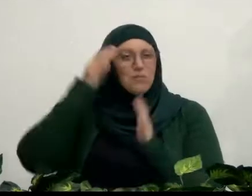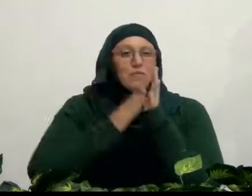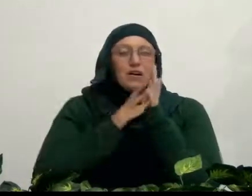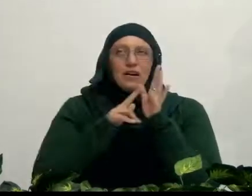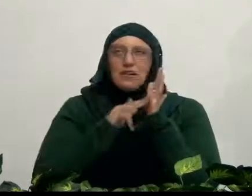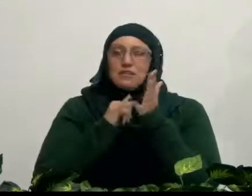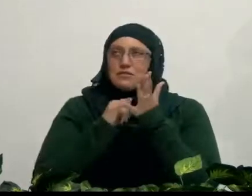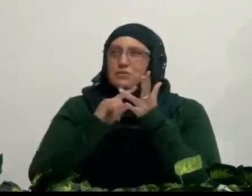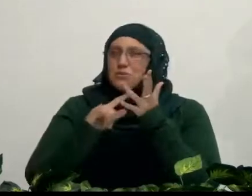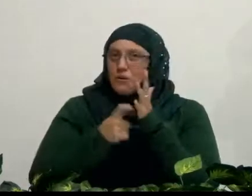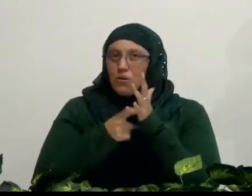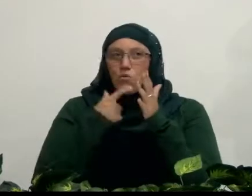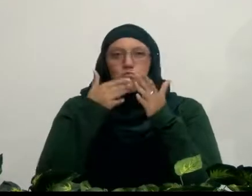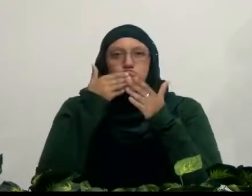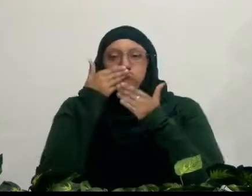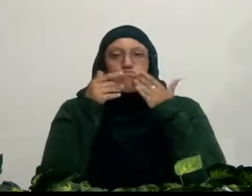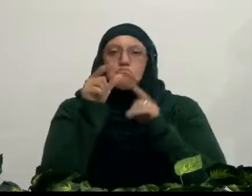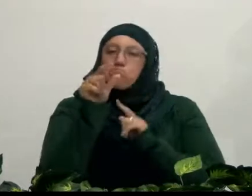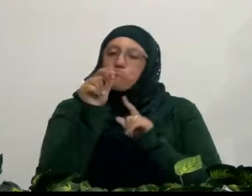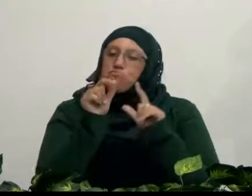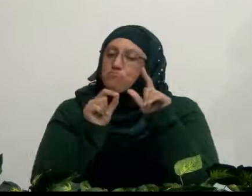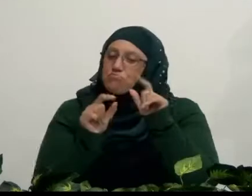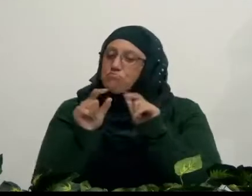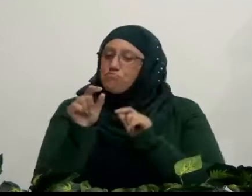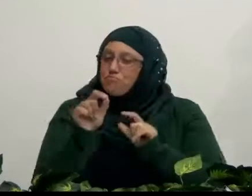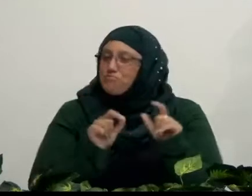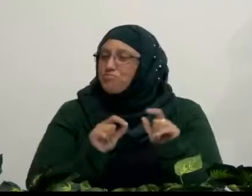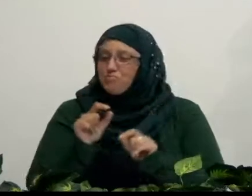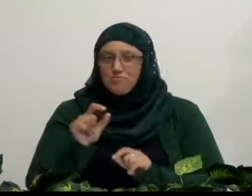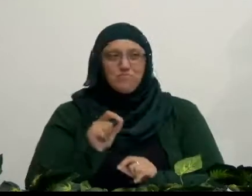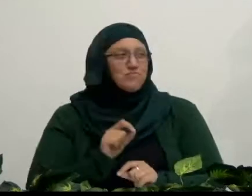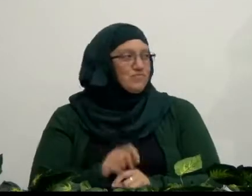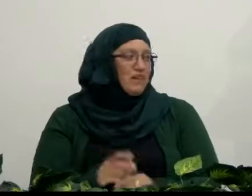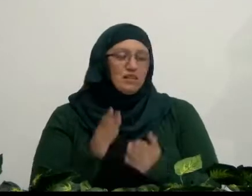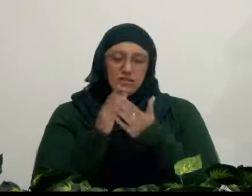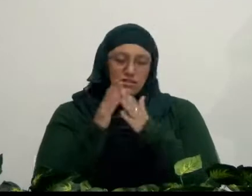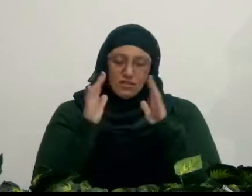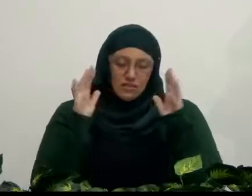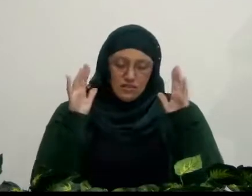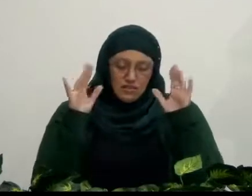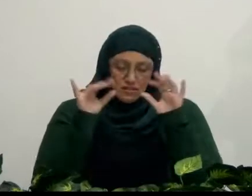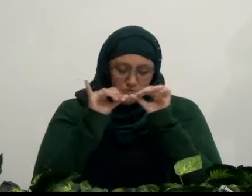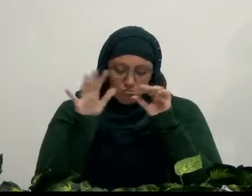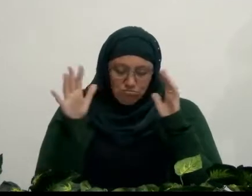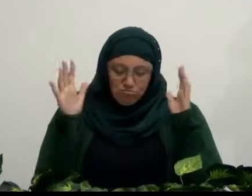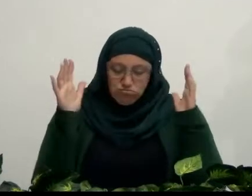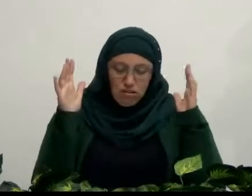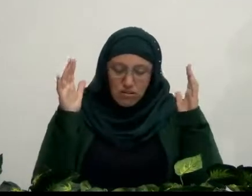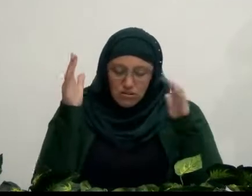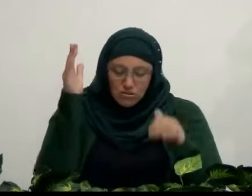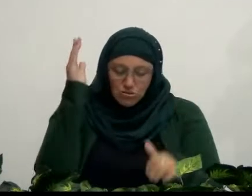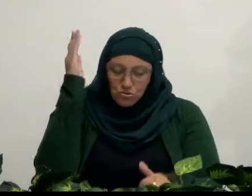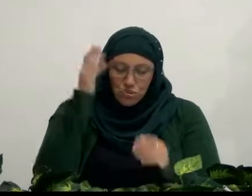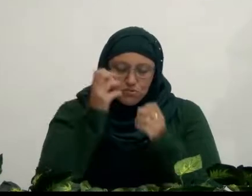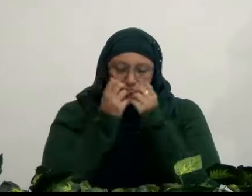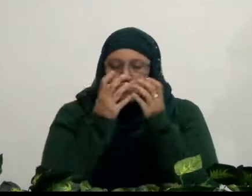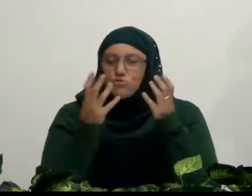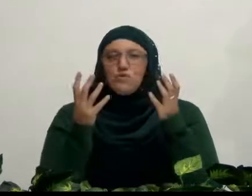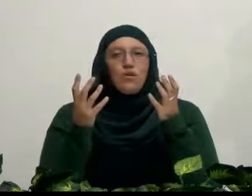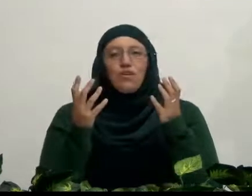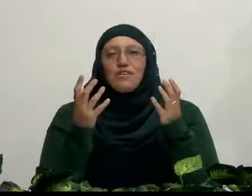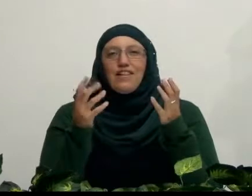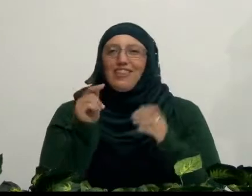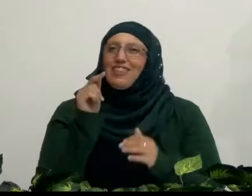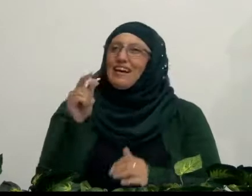So please, it's a brilliant, superb sermon, and it is both,